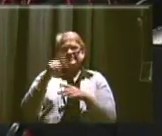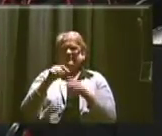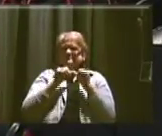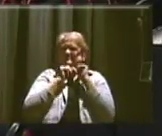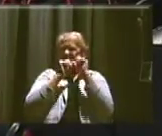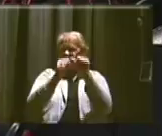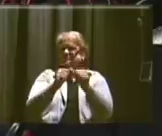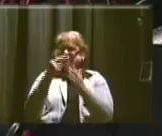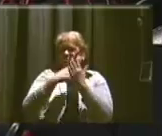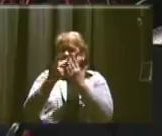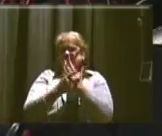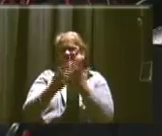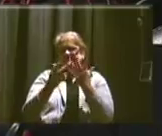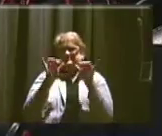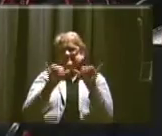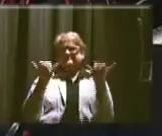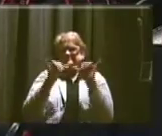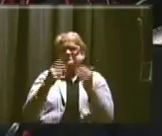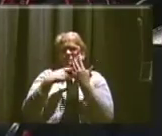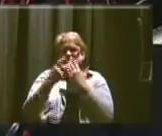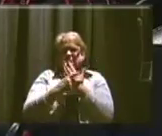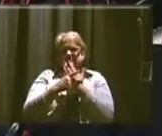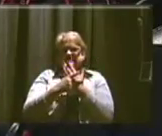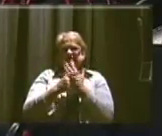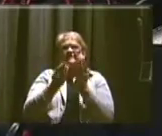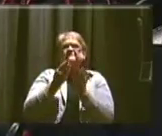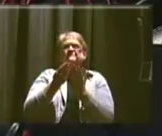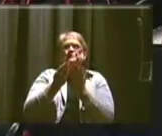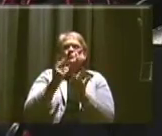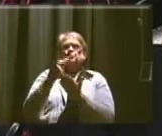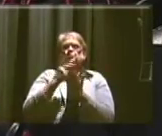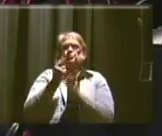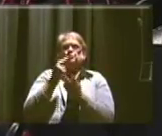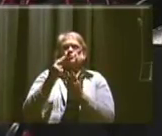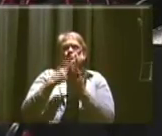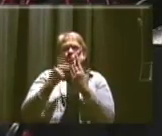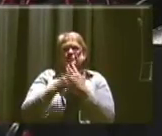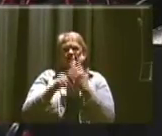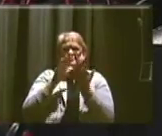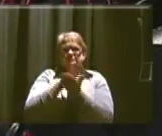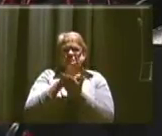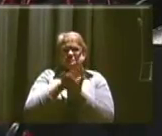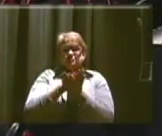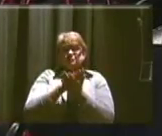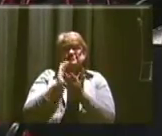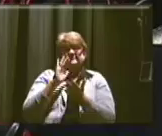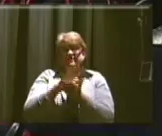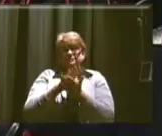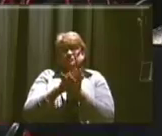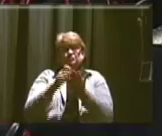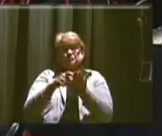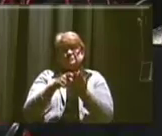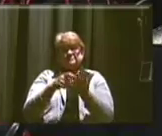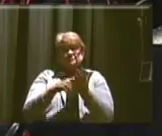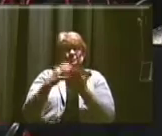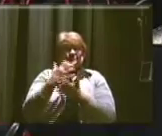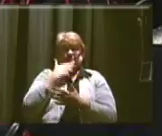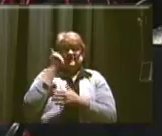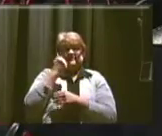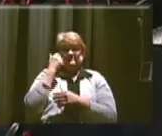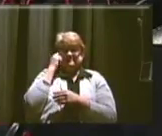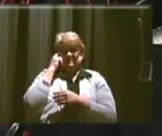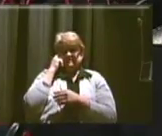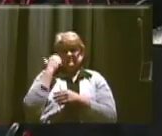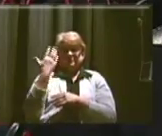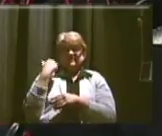with programming and funding that goes into our schools, because all schools deserve the best. So for the last 3 years, I know that we